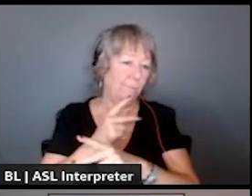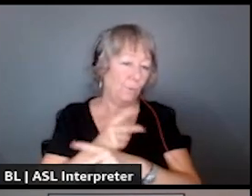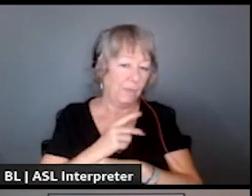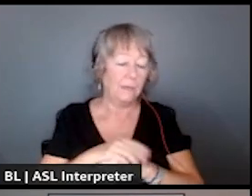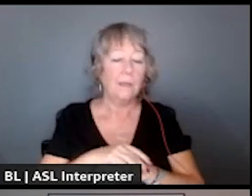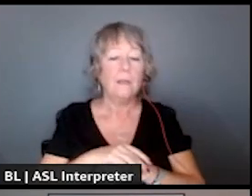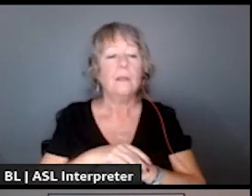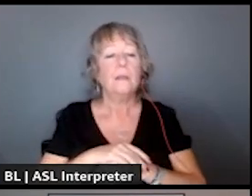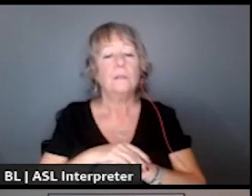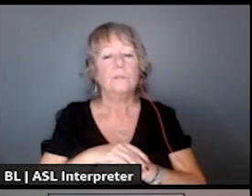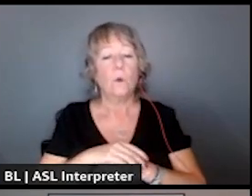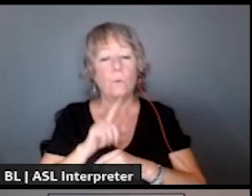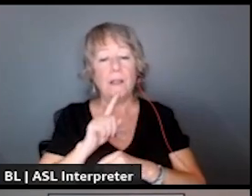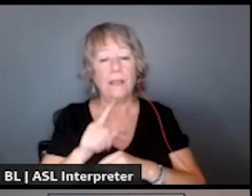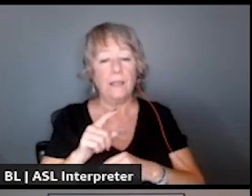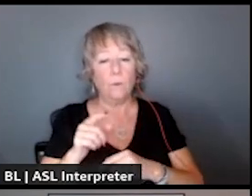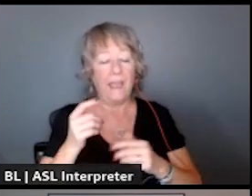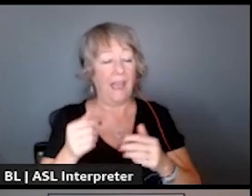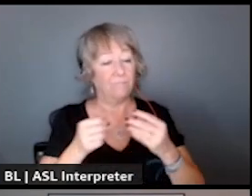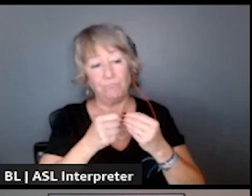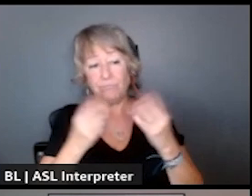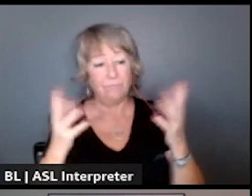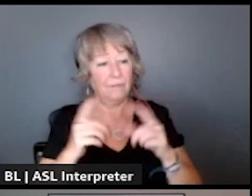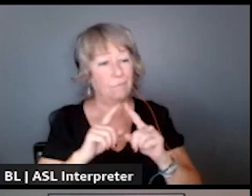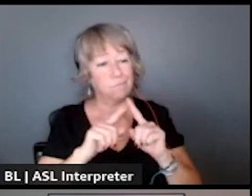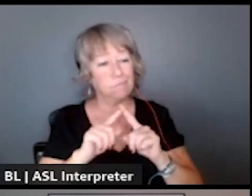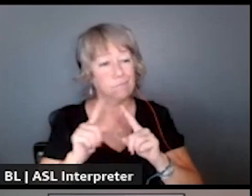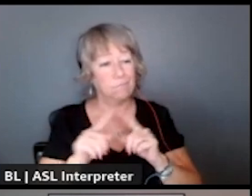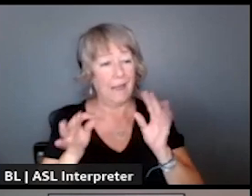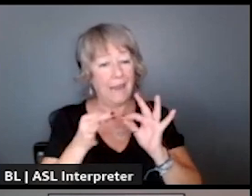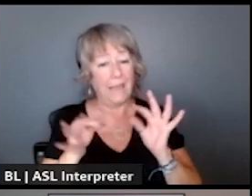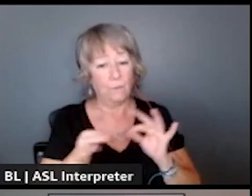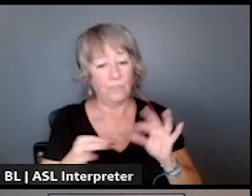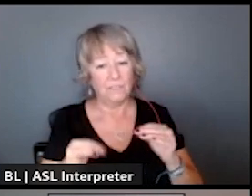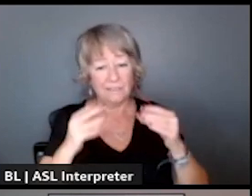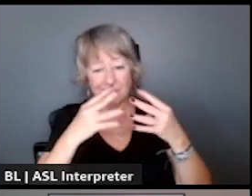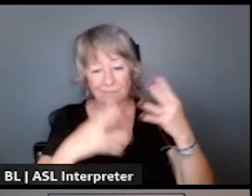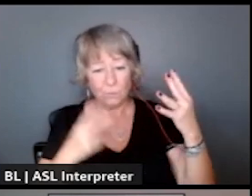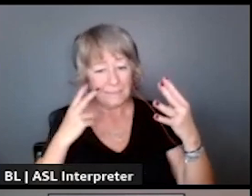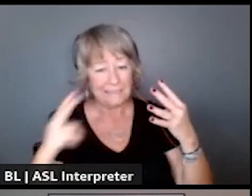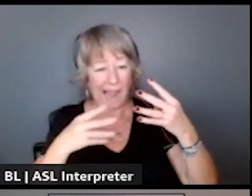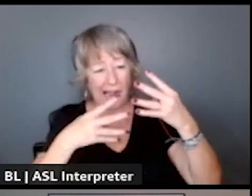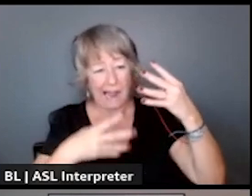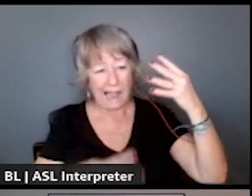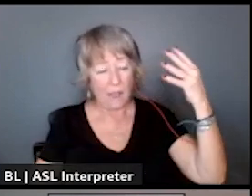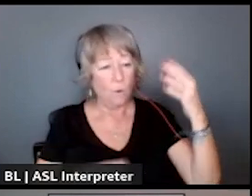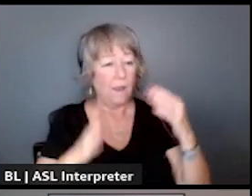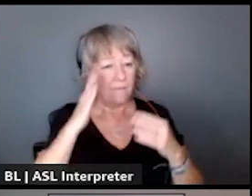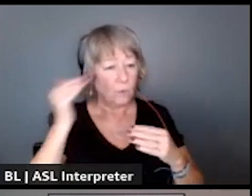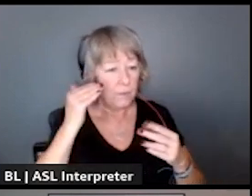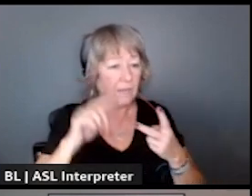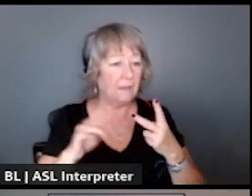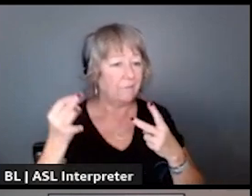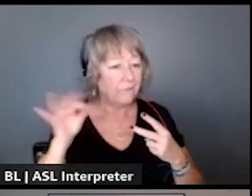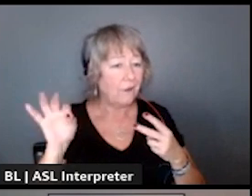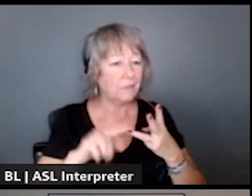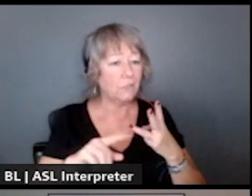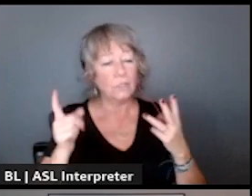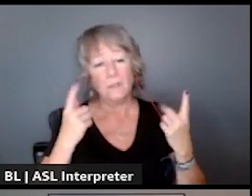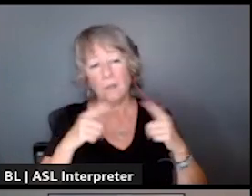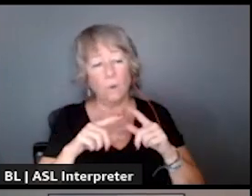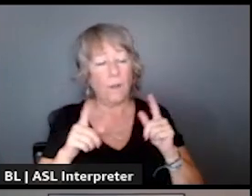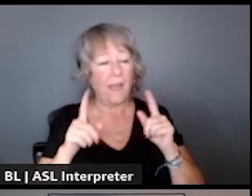see on the right hand one here. Yeah. We'll find it again. Here we Yeah, go. okay, yeah, here we go. So all